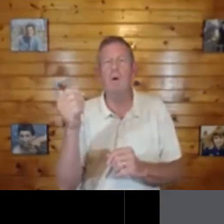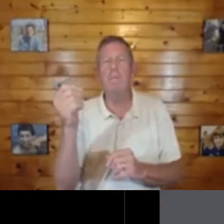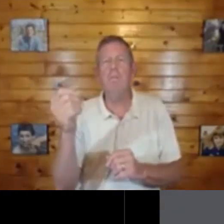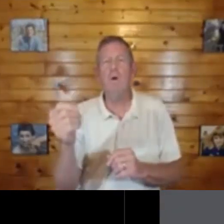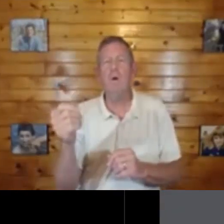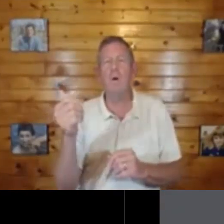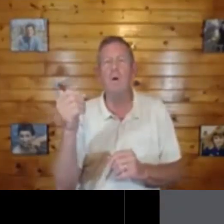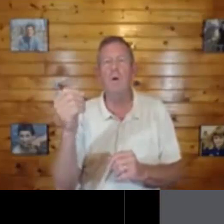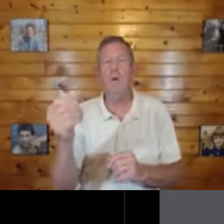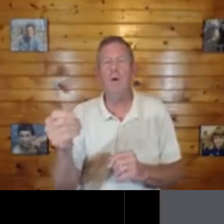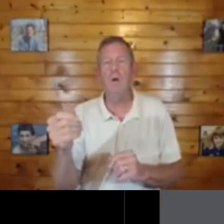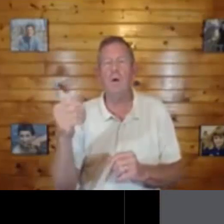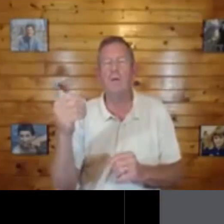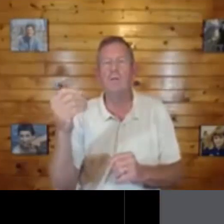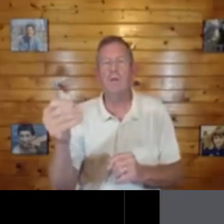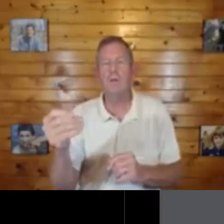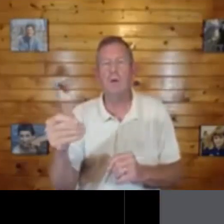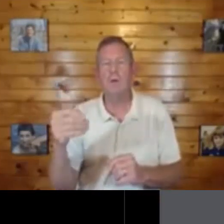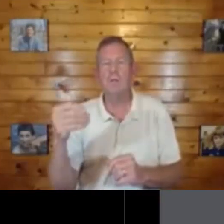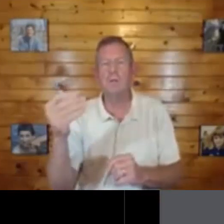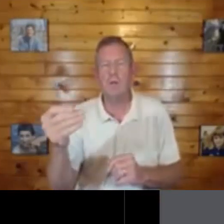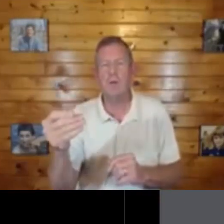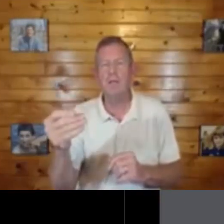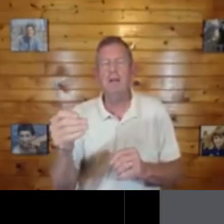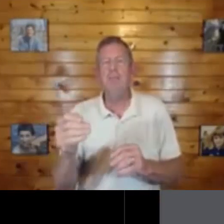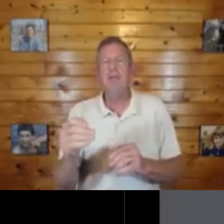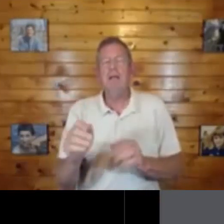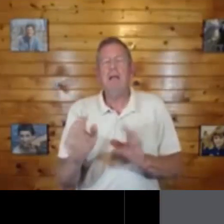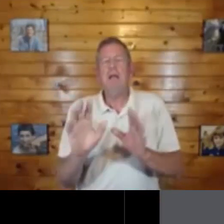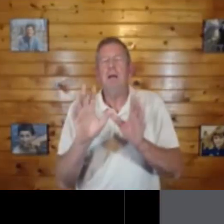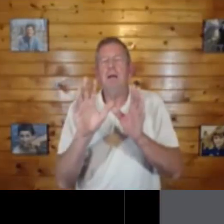ne, or me, or le, or te, or ce.